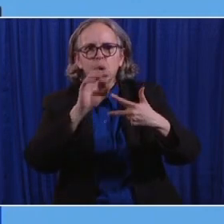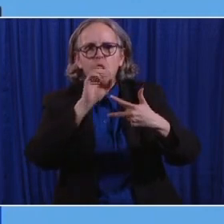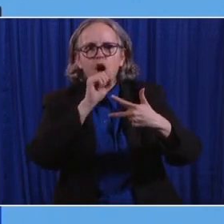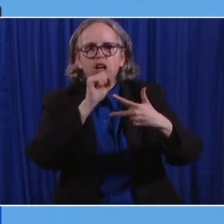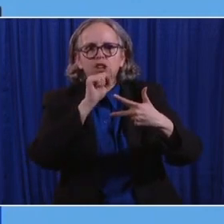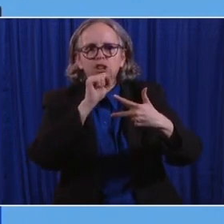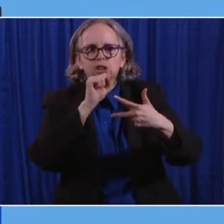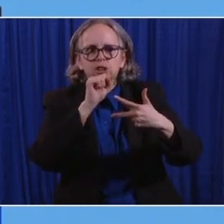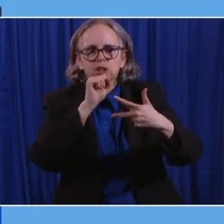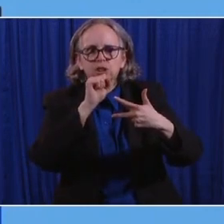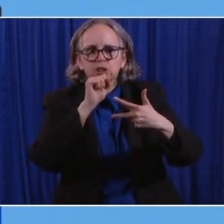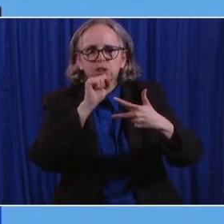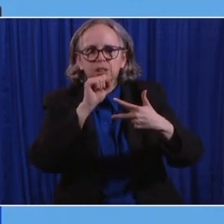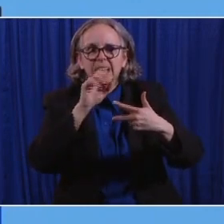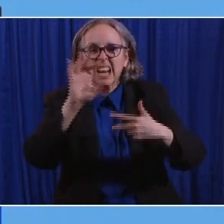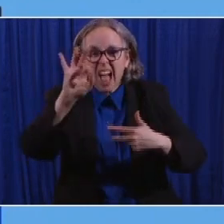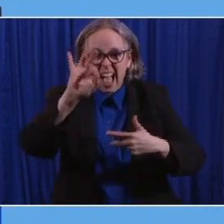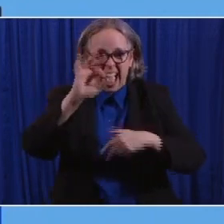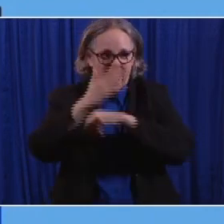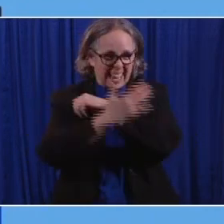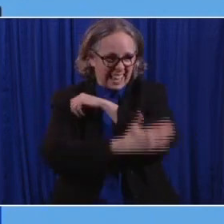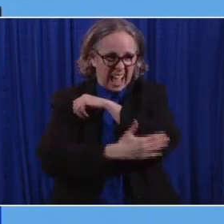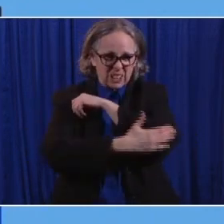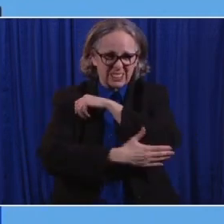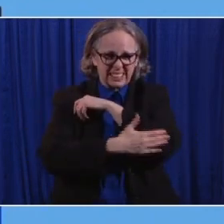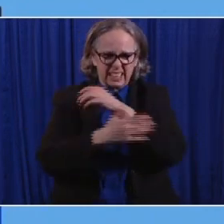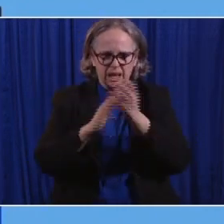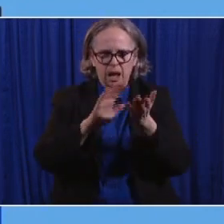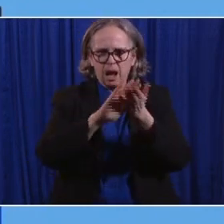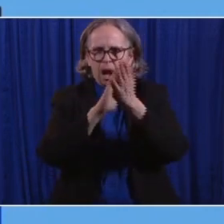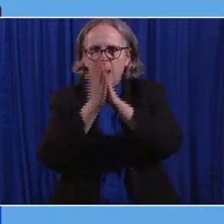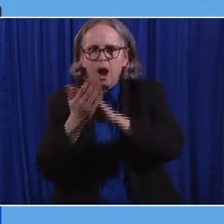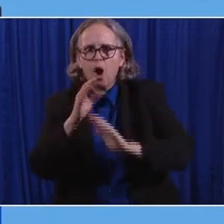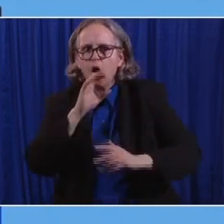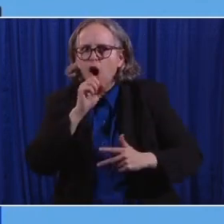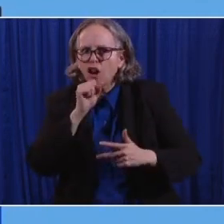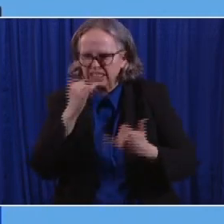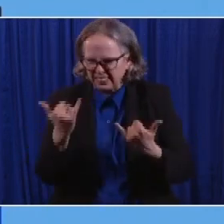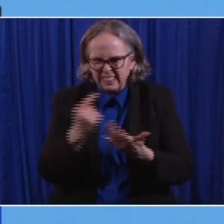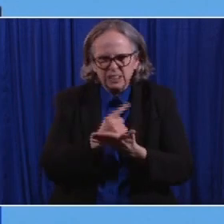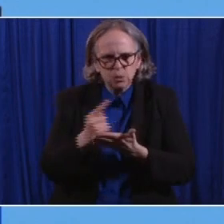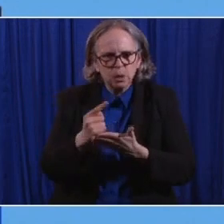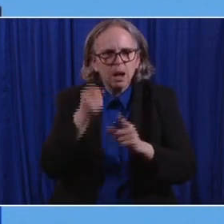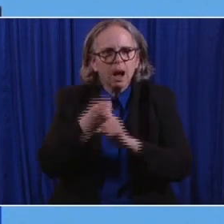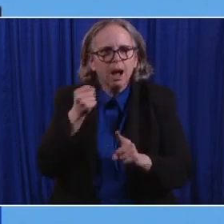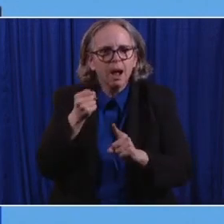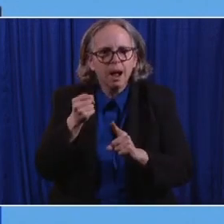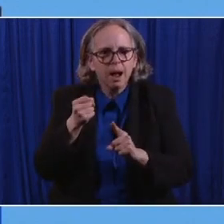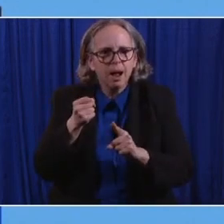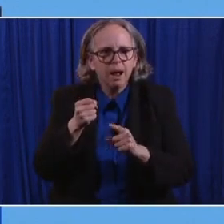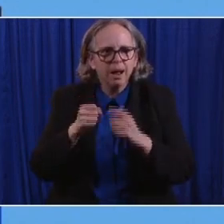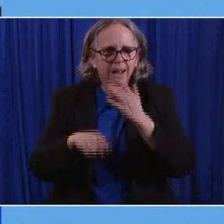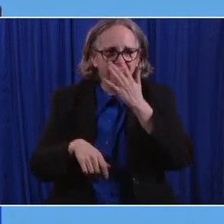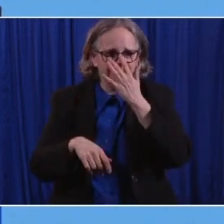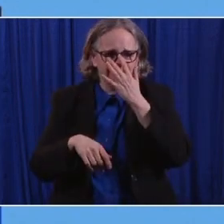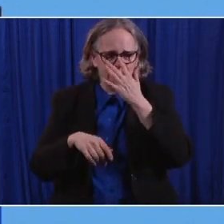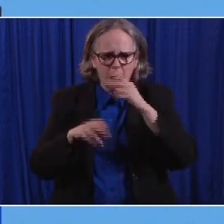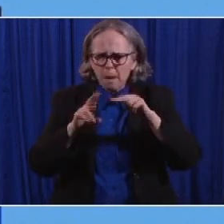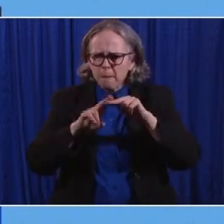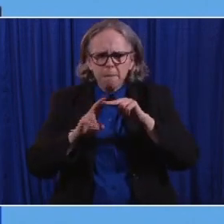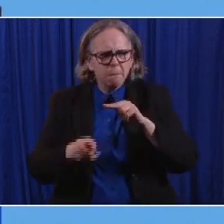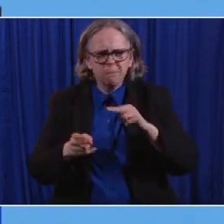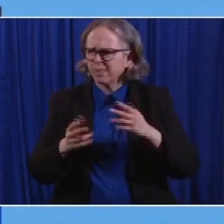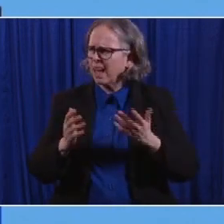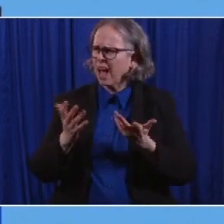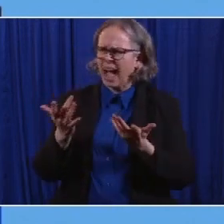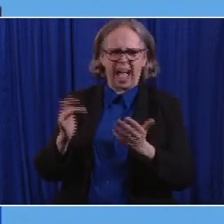are Adams, Darke, Guernsey, Harrison, Knox, Morgan, Preble, Putnam, and Van Wert. They're primarily moving down because their